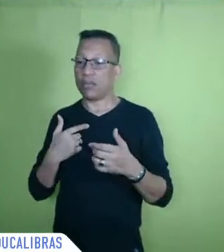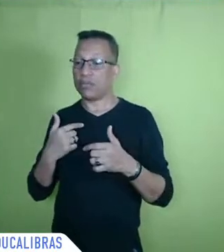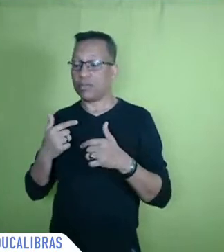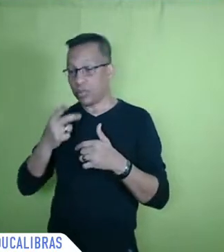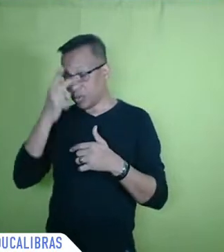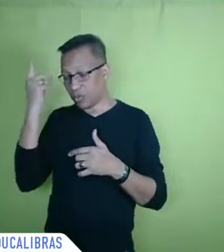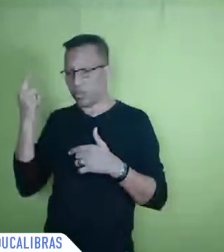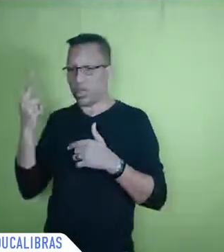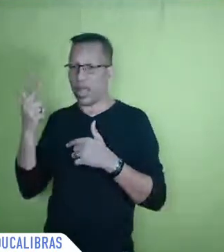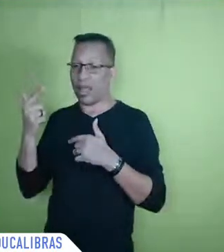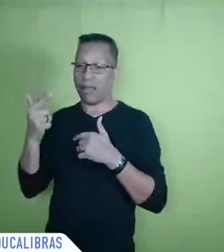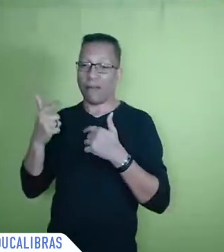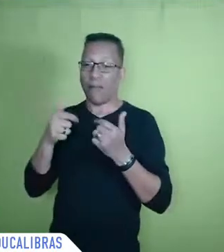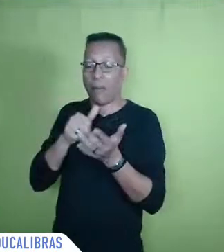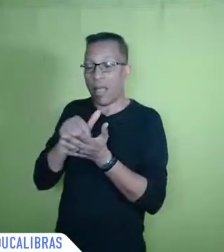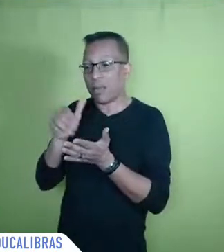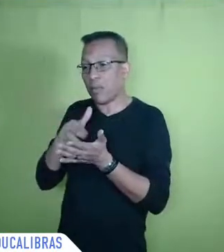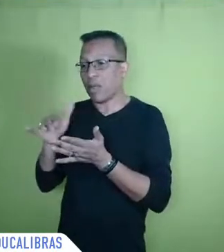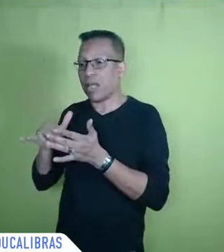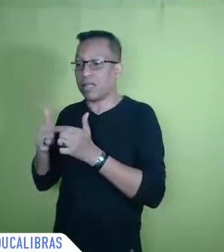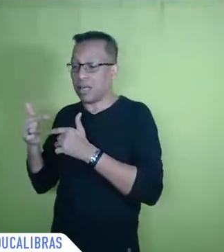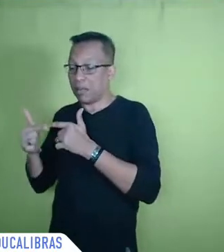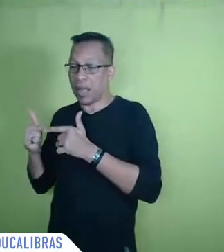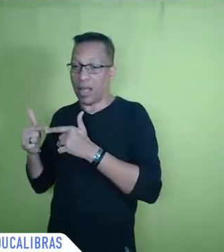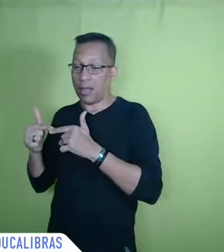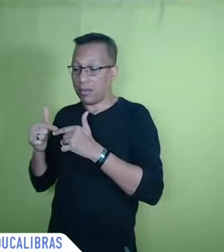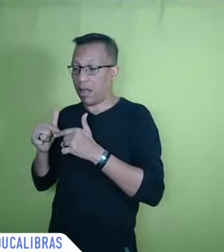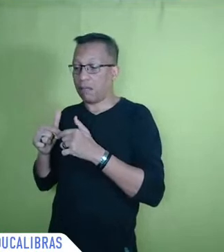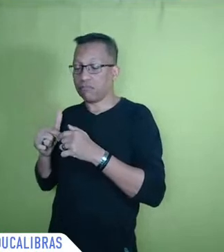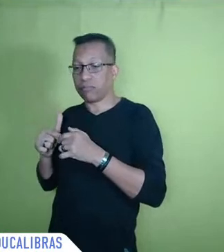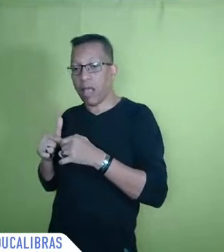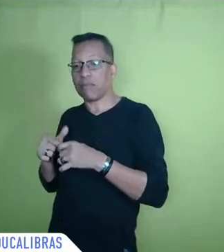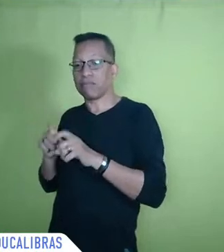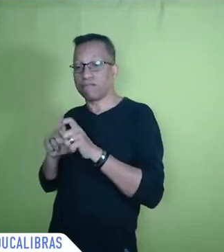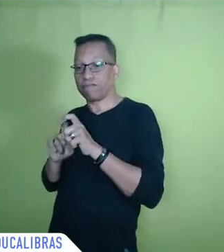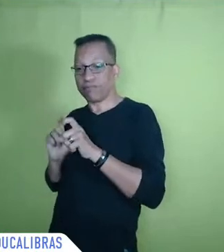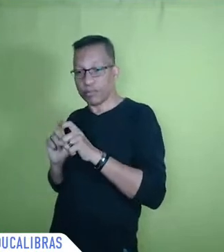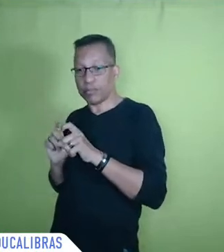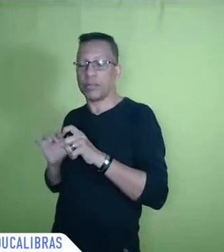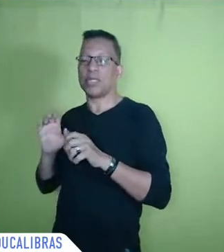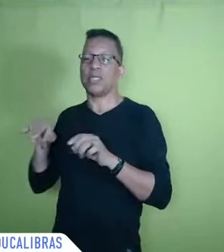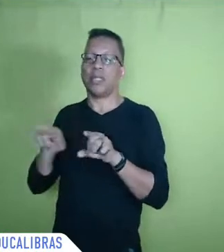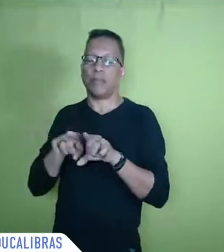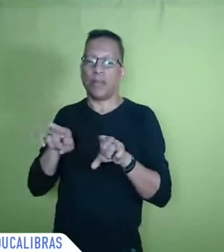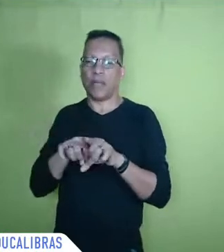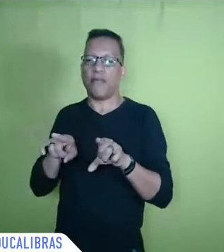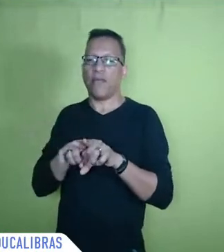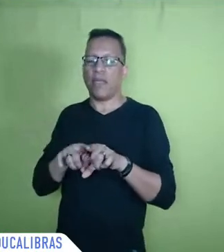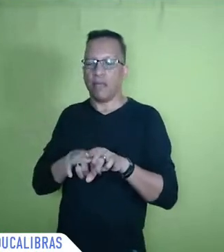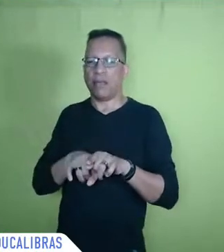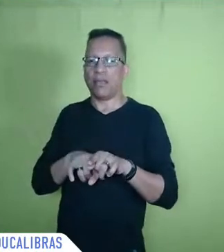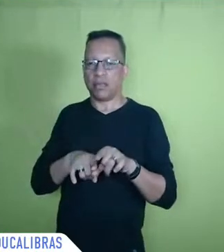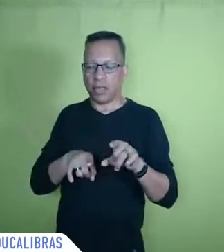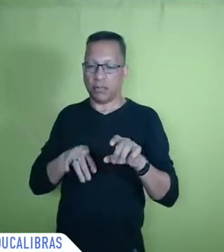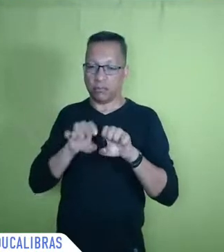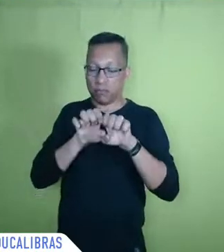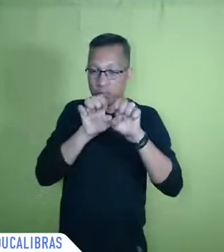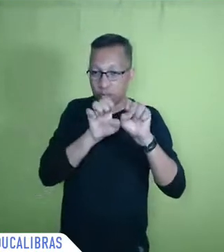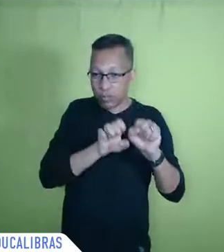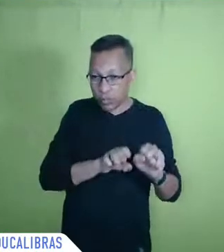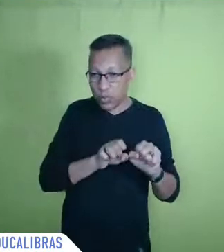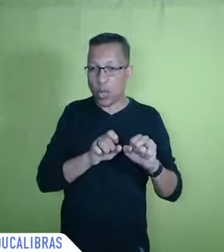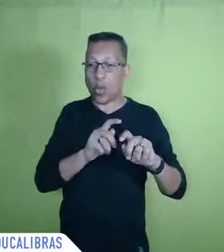structure. You've got all sorts of different policies that I had if I was presenting the slides, I had a nice slide on